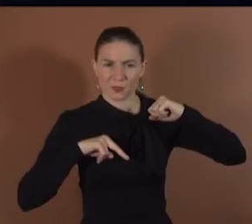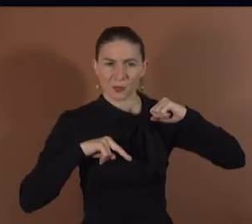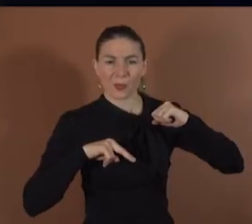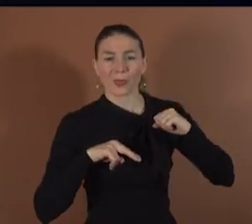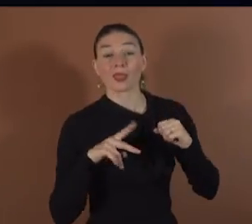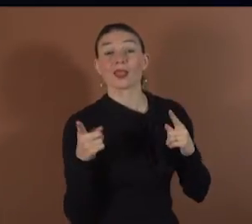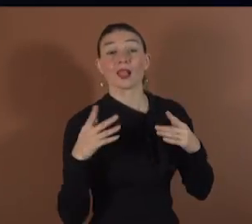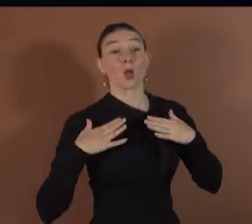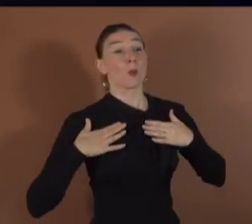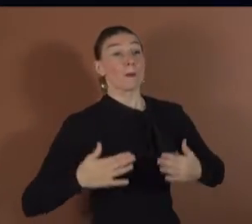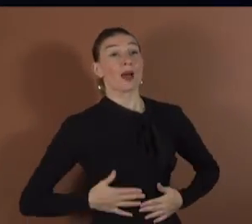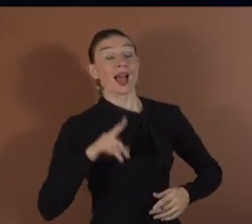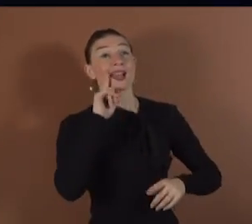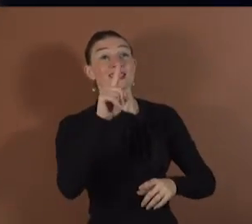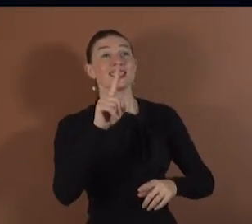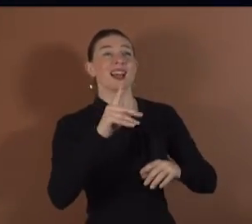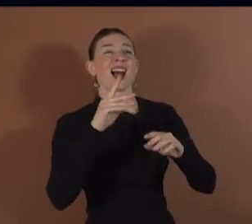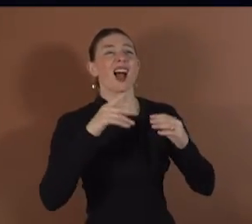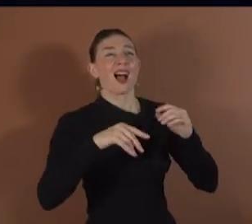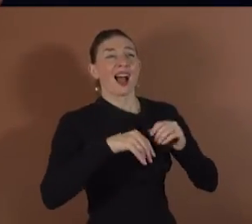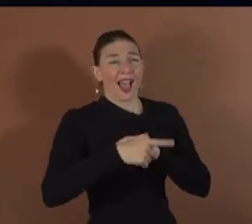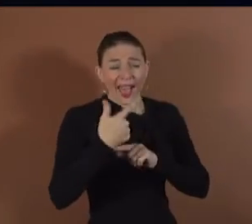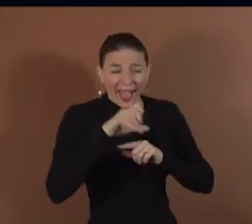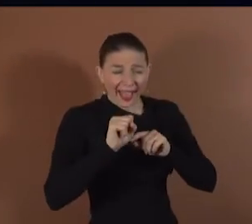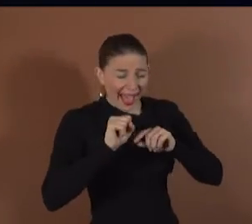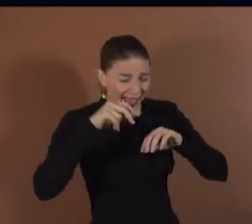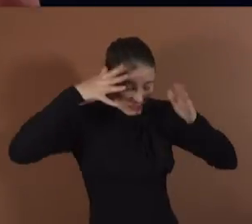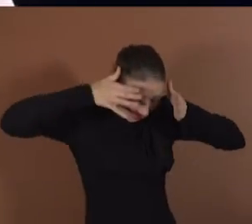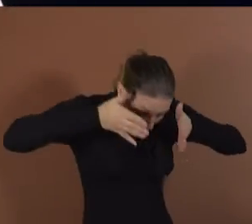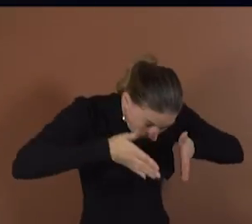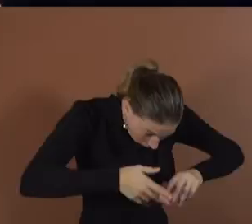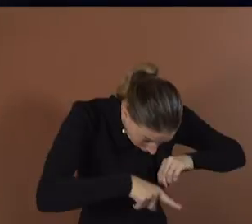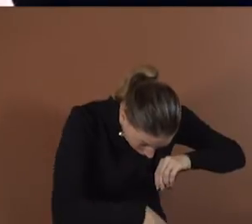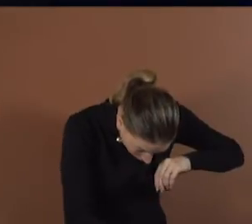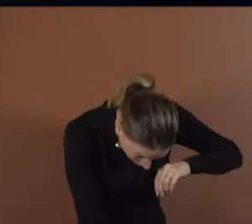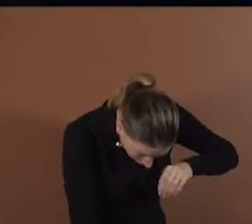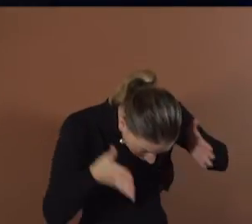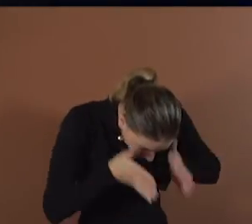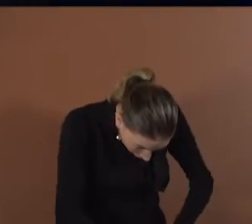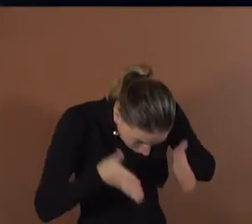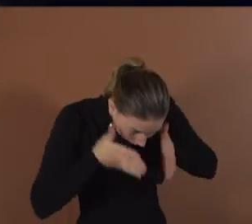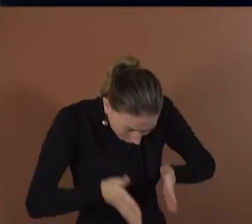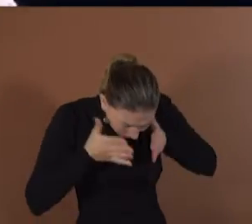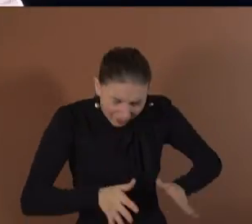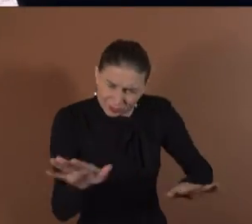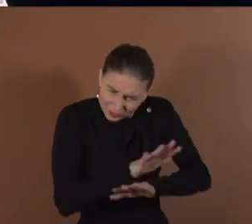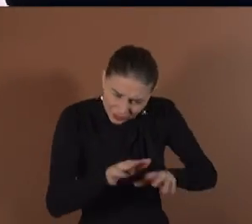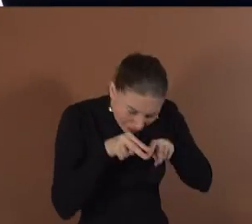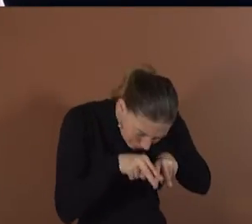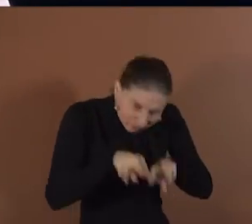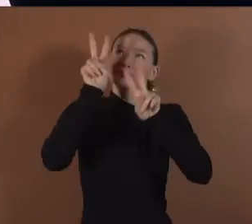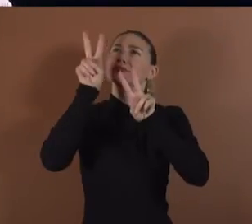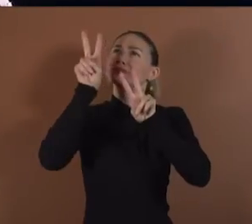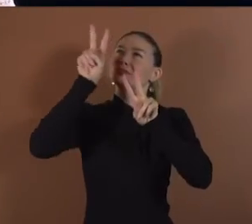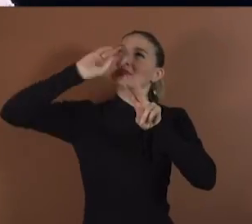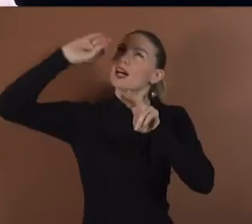down, down, down for oil, coal, and gas, they should remind us that God gave us wind and sun up there to meet our energy needs. Of course,